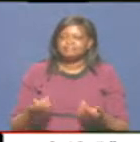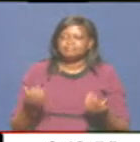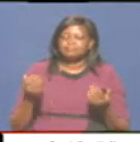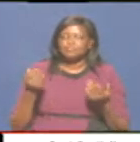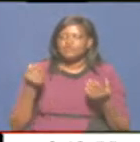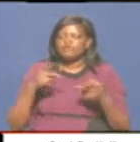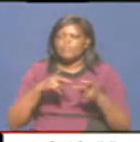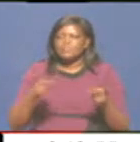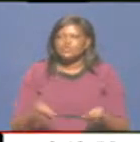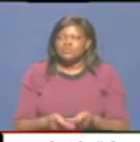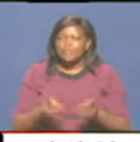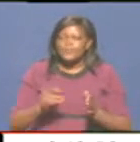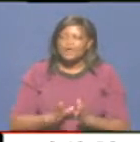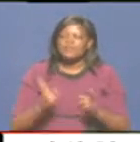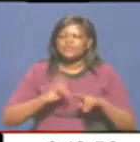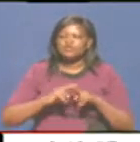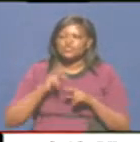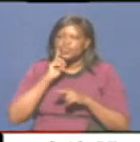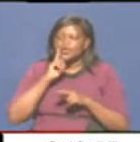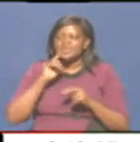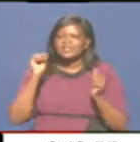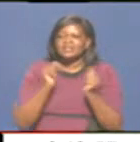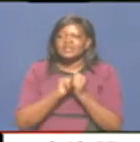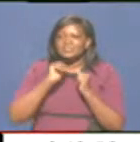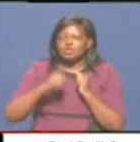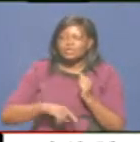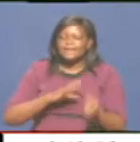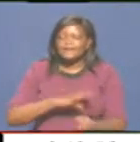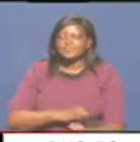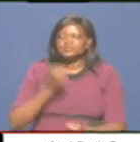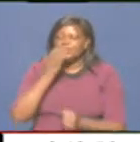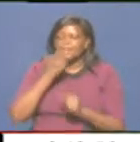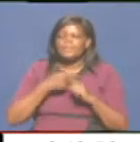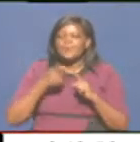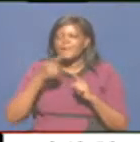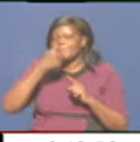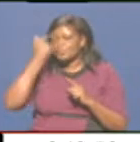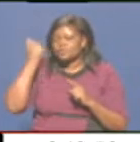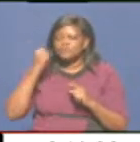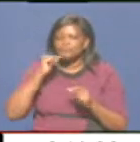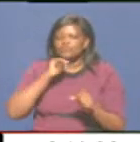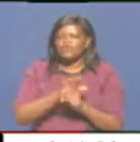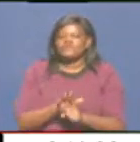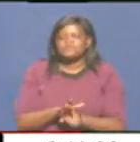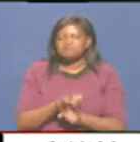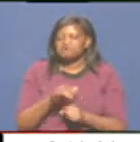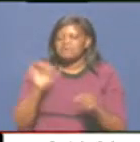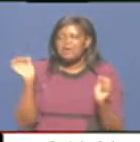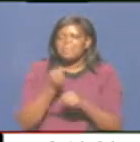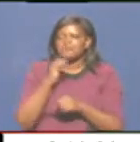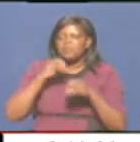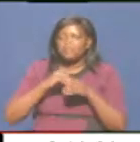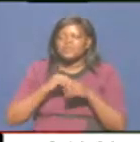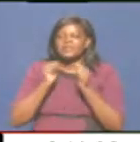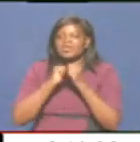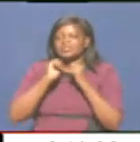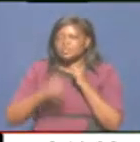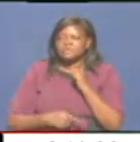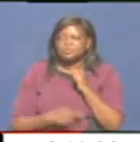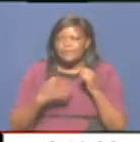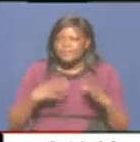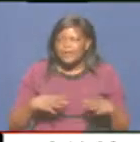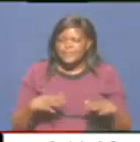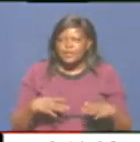tomorrow. Now, this is a 10,000 capacity stadium, but because of COVID-19, it will not be able to accommodate 10,000 people in this stadium.